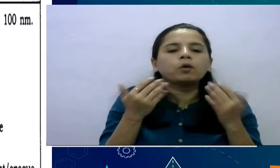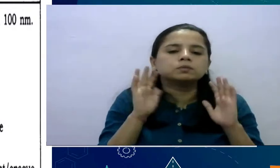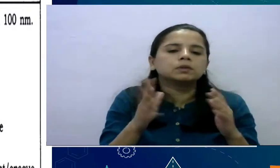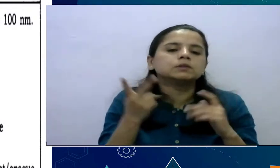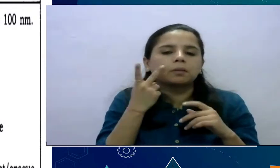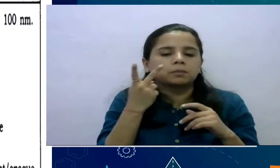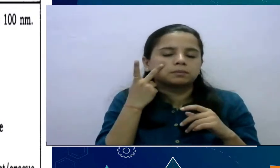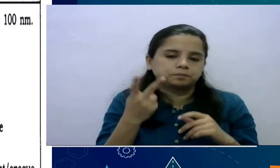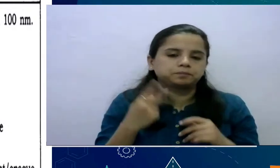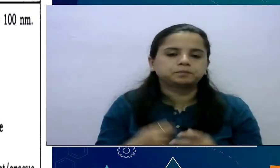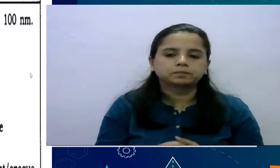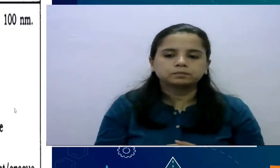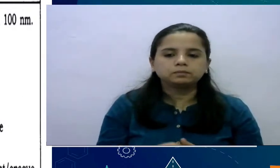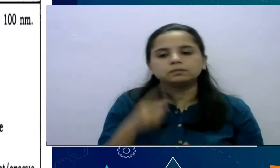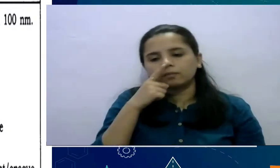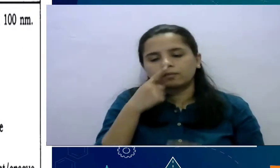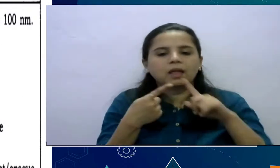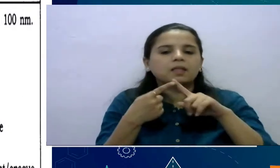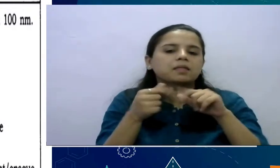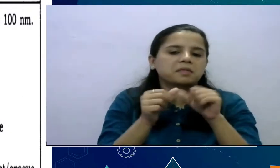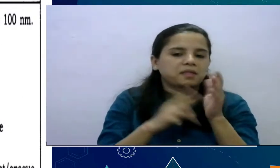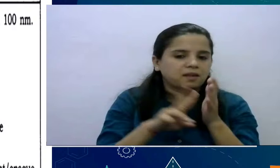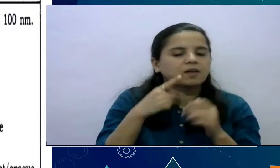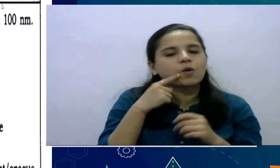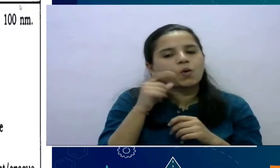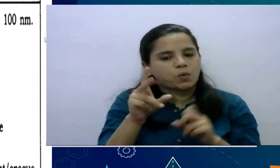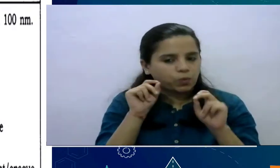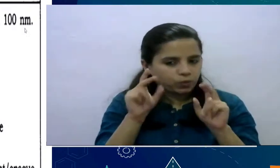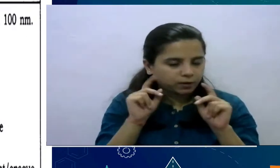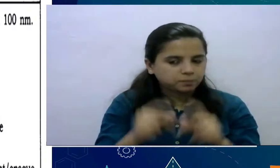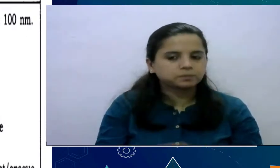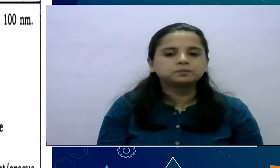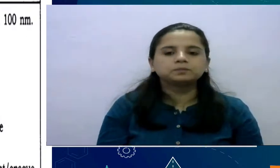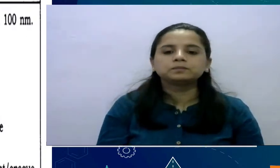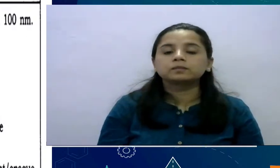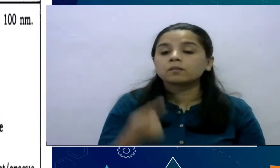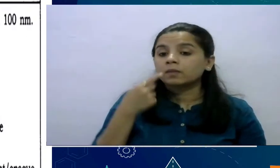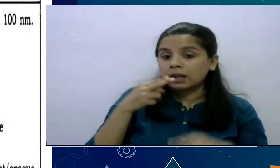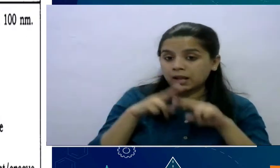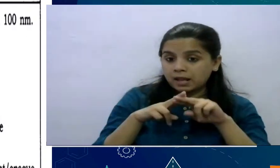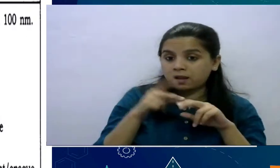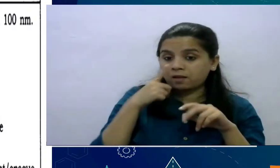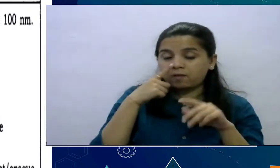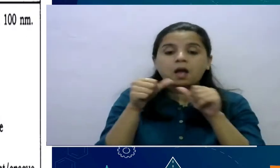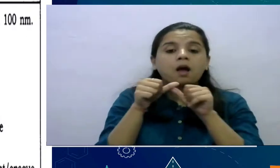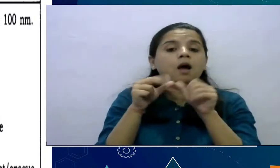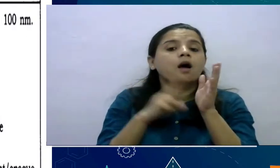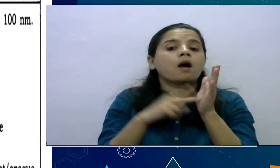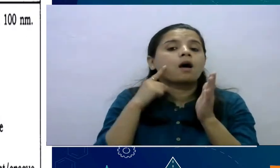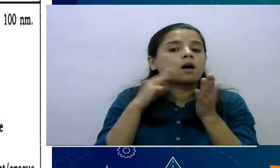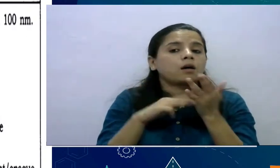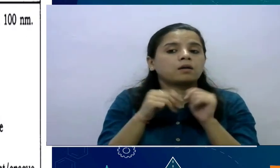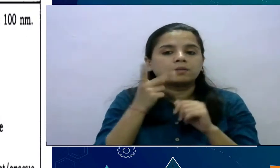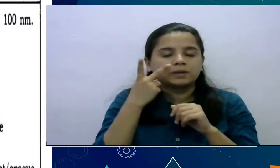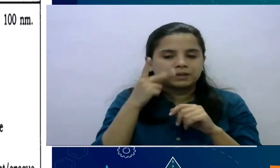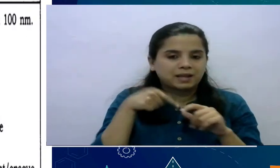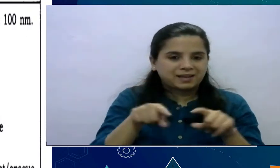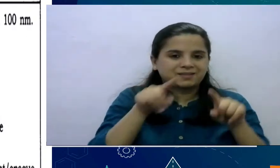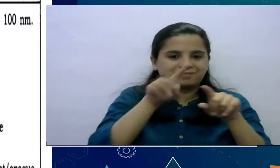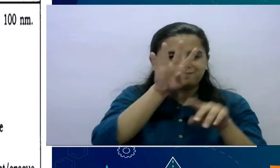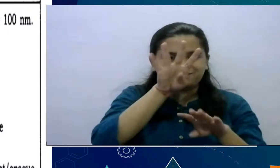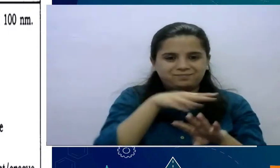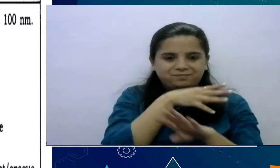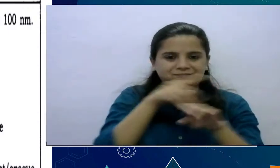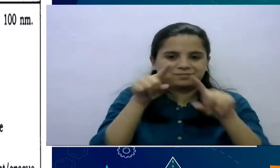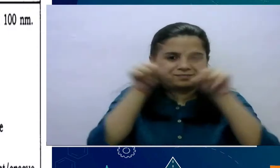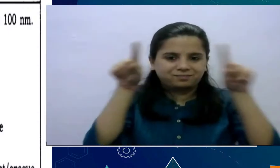suspension. Okay. Okay. And so if we have to categorize, this is in a tabular form, like